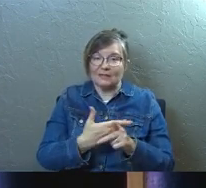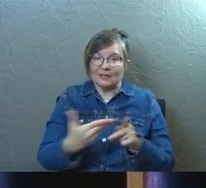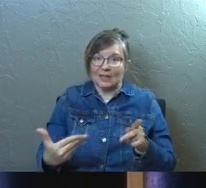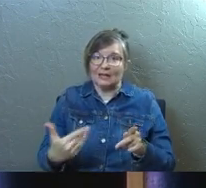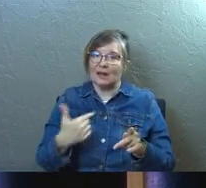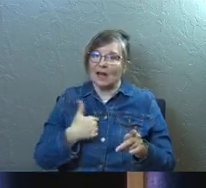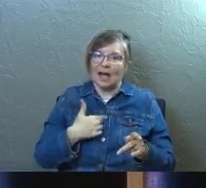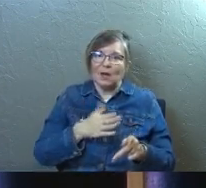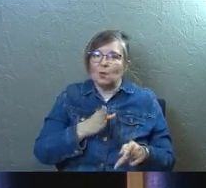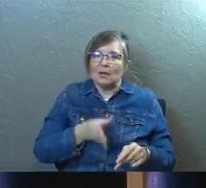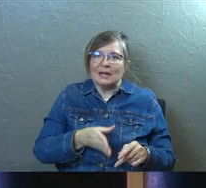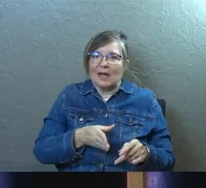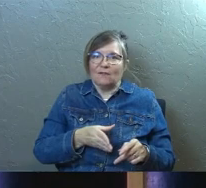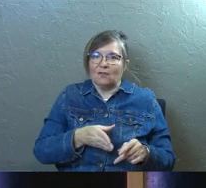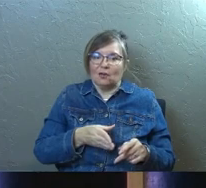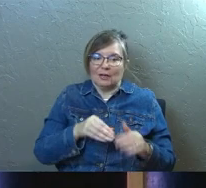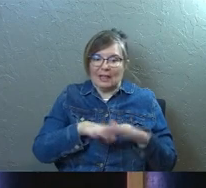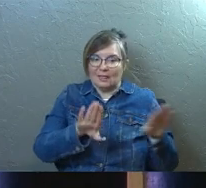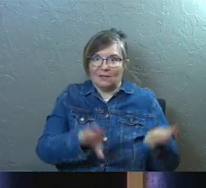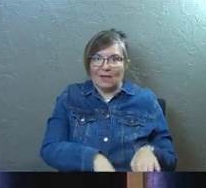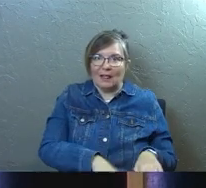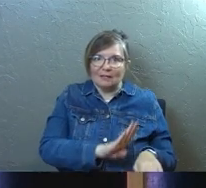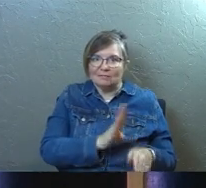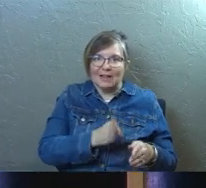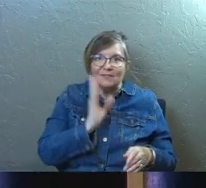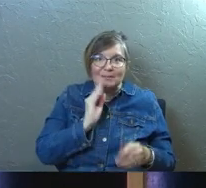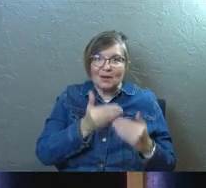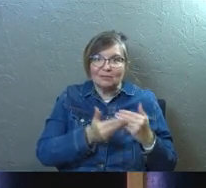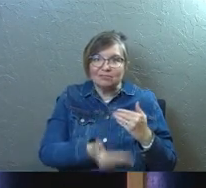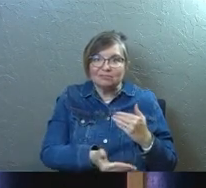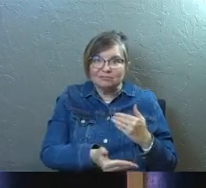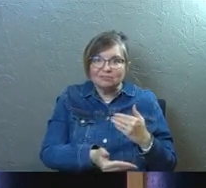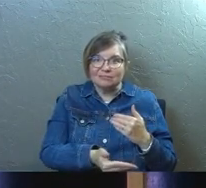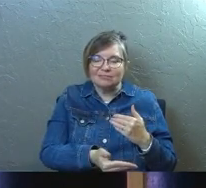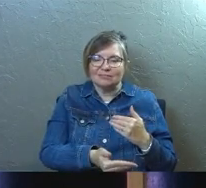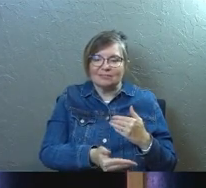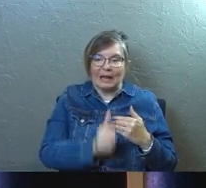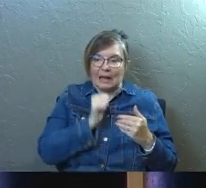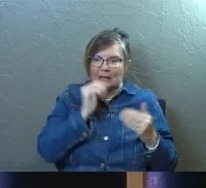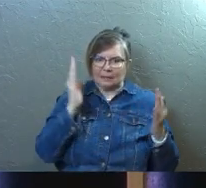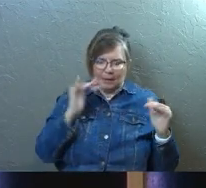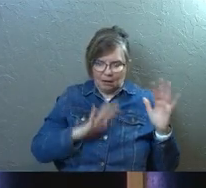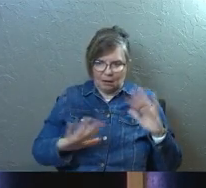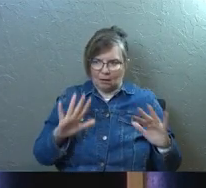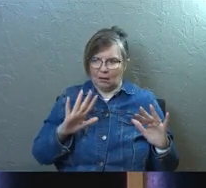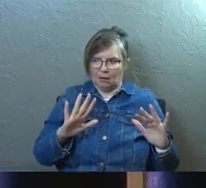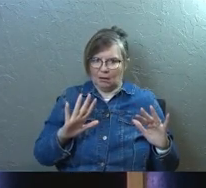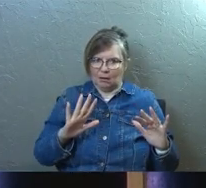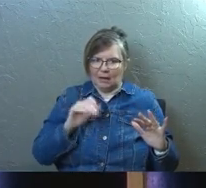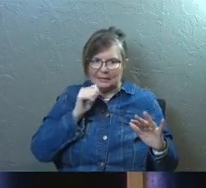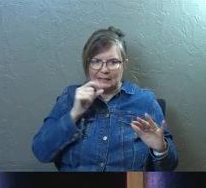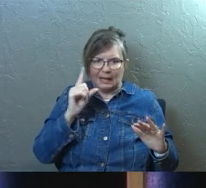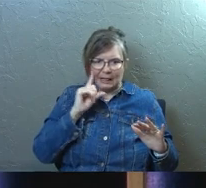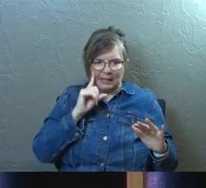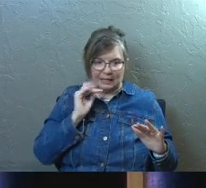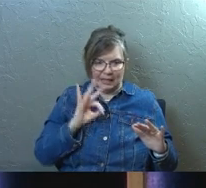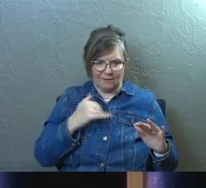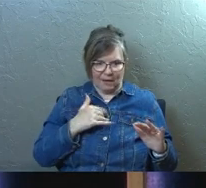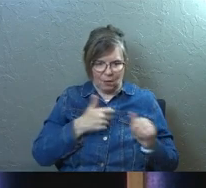things, I would never end up in the valley. And I didn't expect it. I didn't